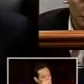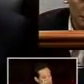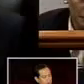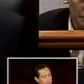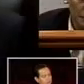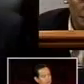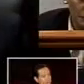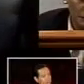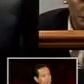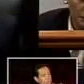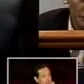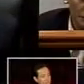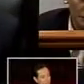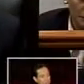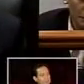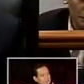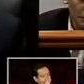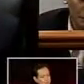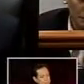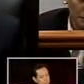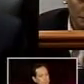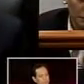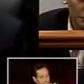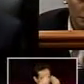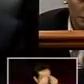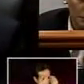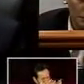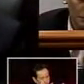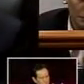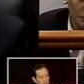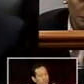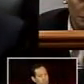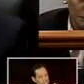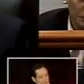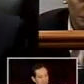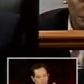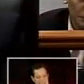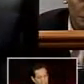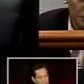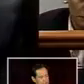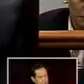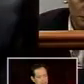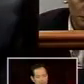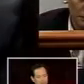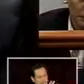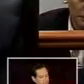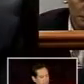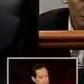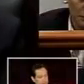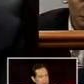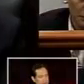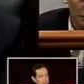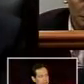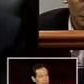respond. So if we will respond or give information or details or anything that is not within the